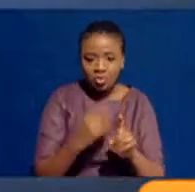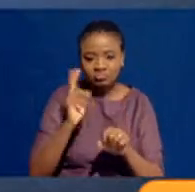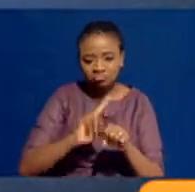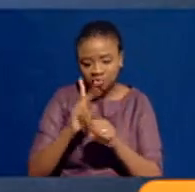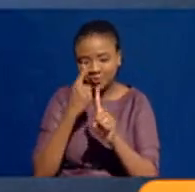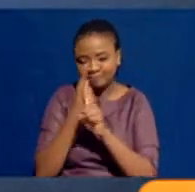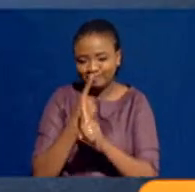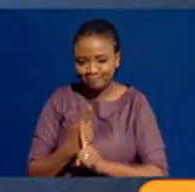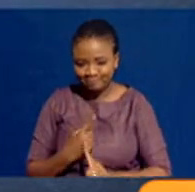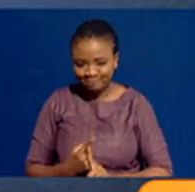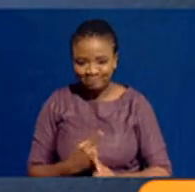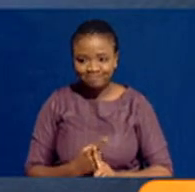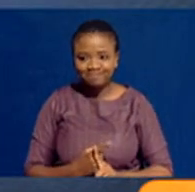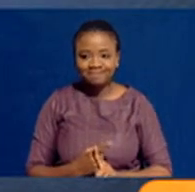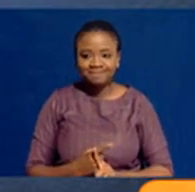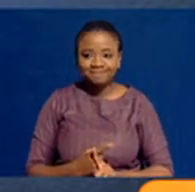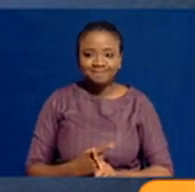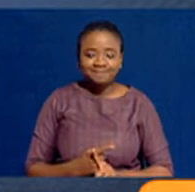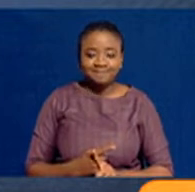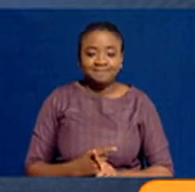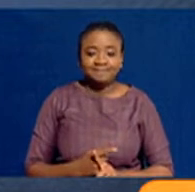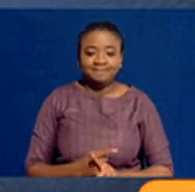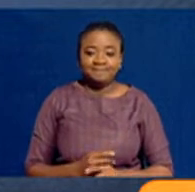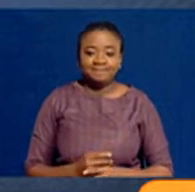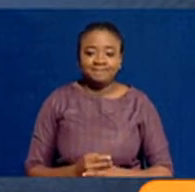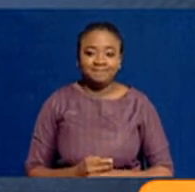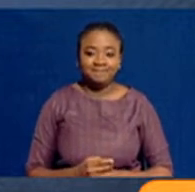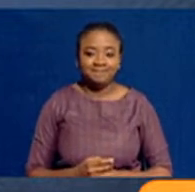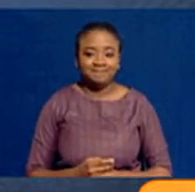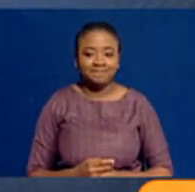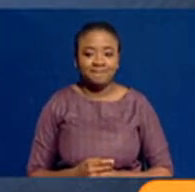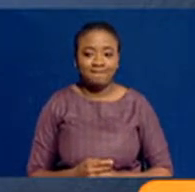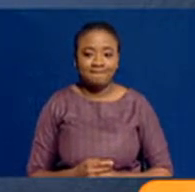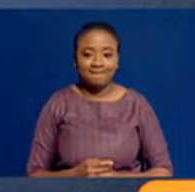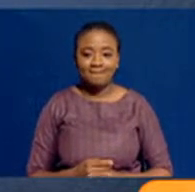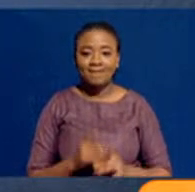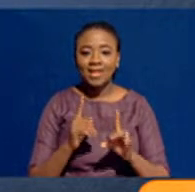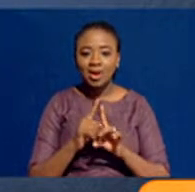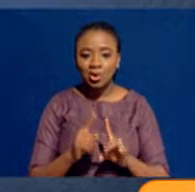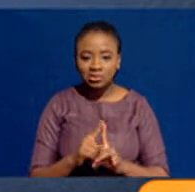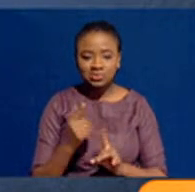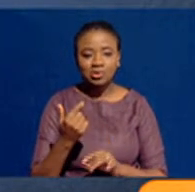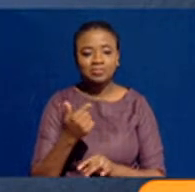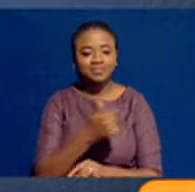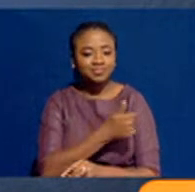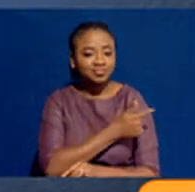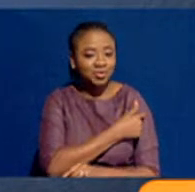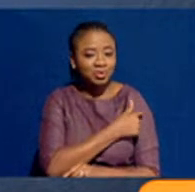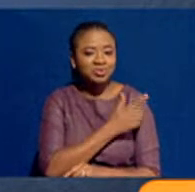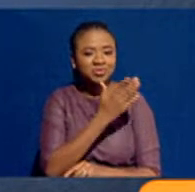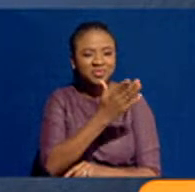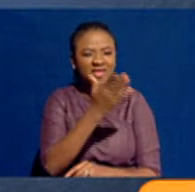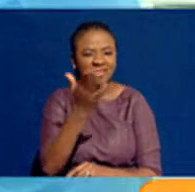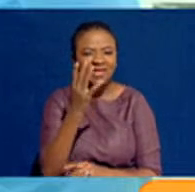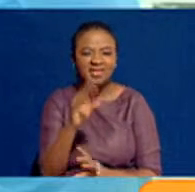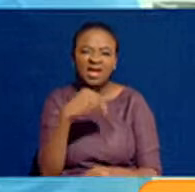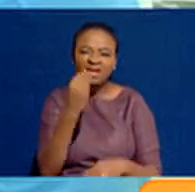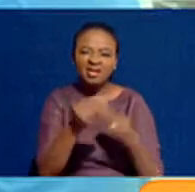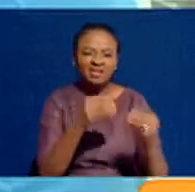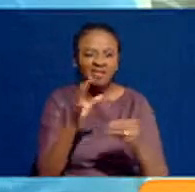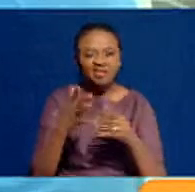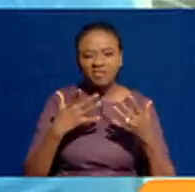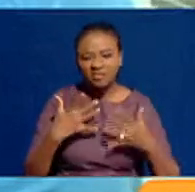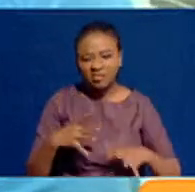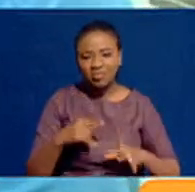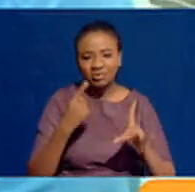level devices, because you don't want an error in this surgery. And then hospitals have also come around and given patients packages. But this